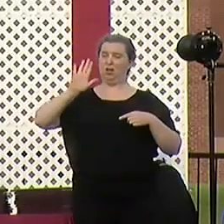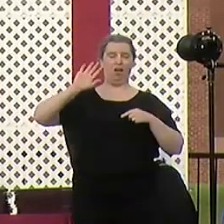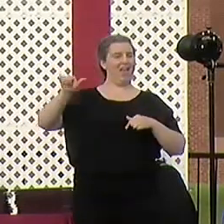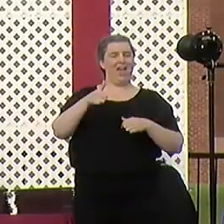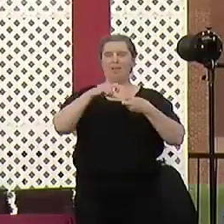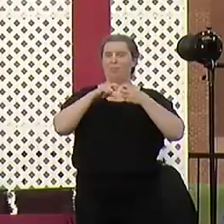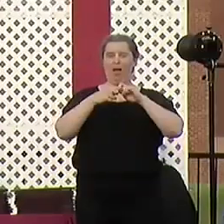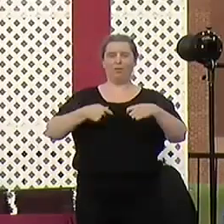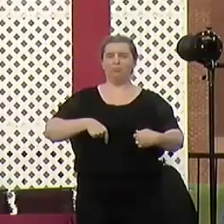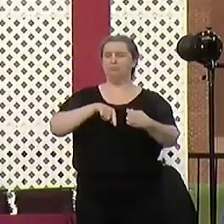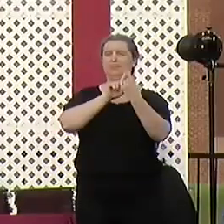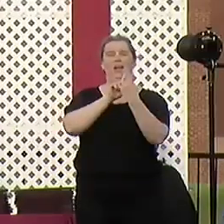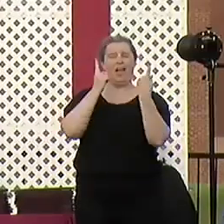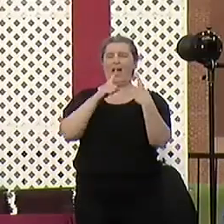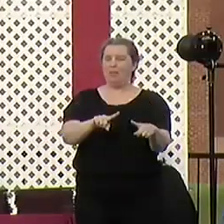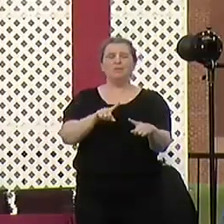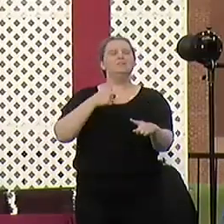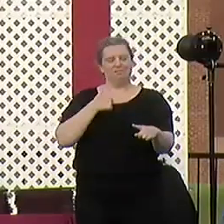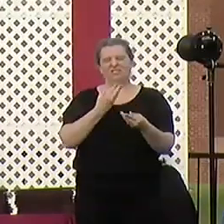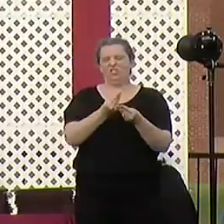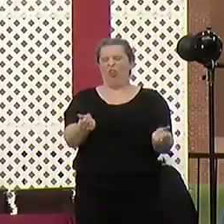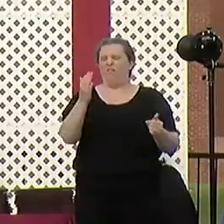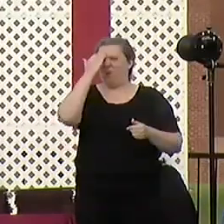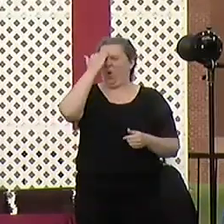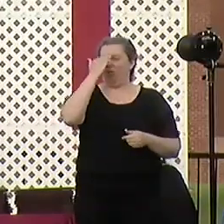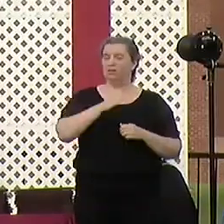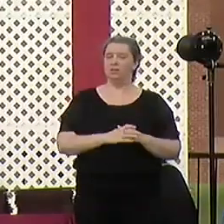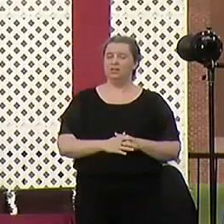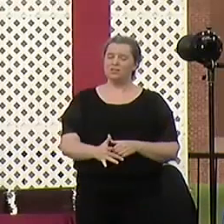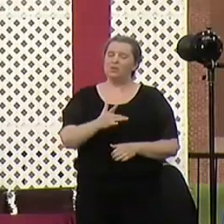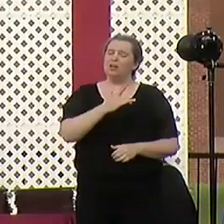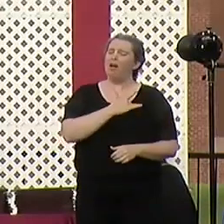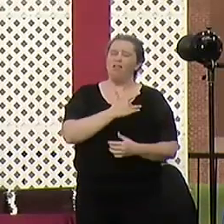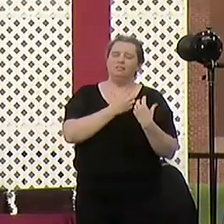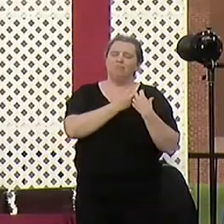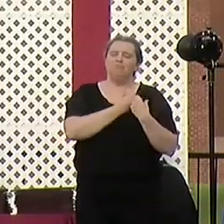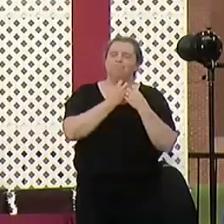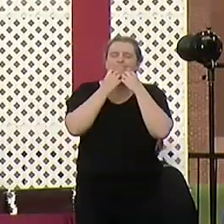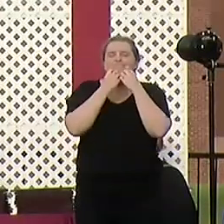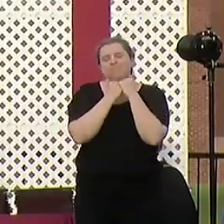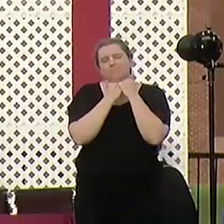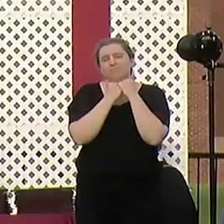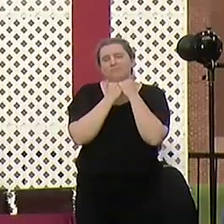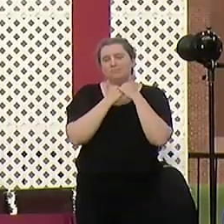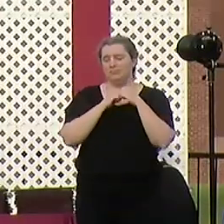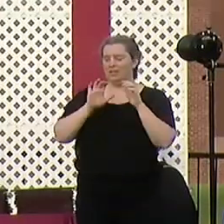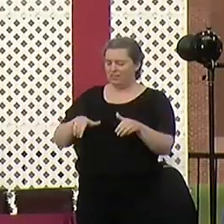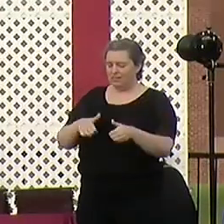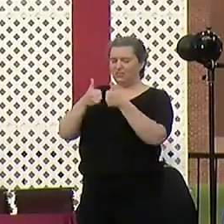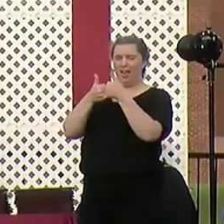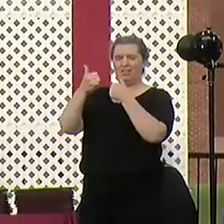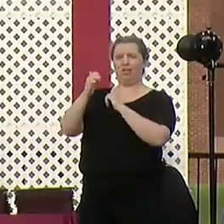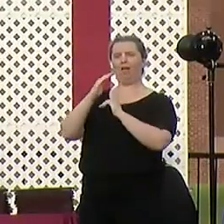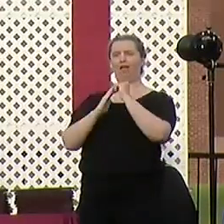think through. No need of others that your enlarged hearts can't care about. No challenge your widened comfort